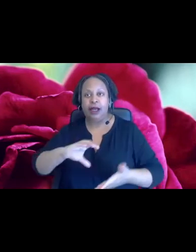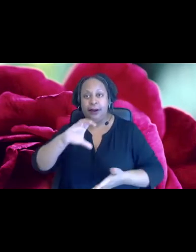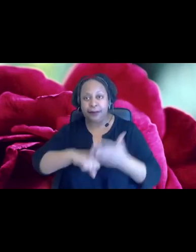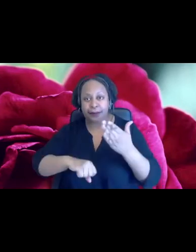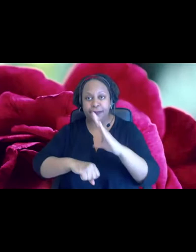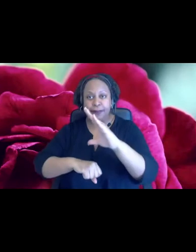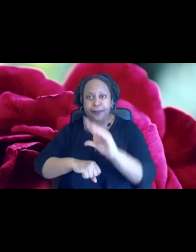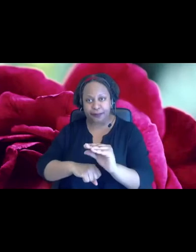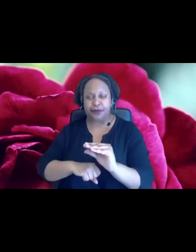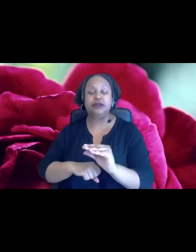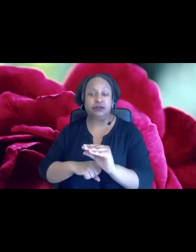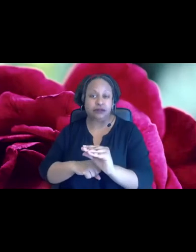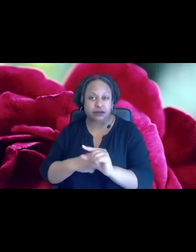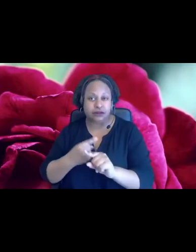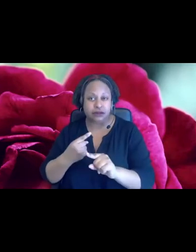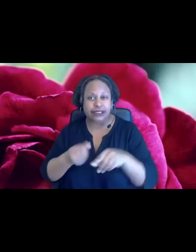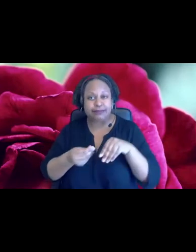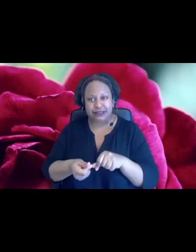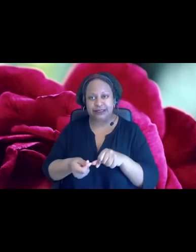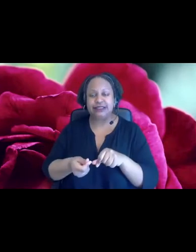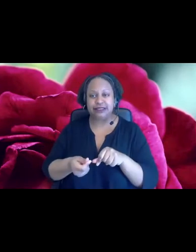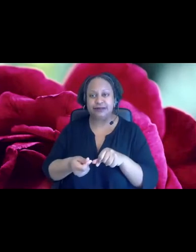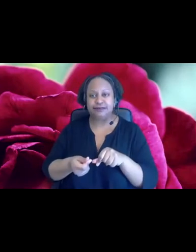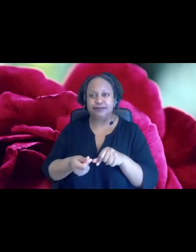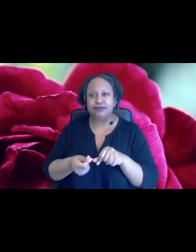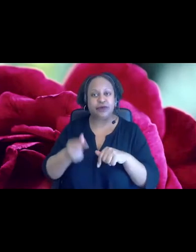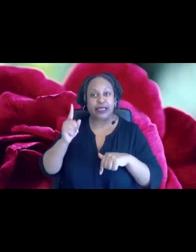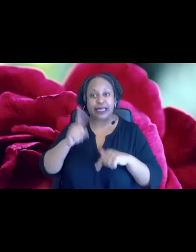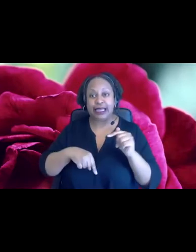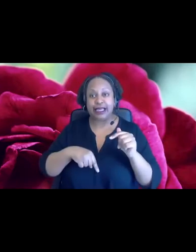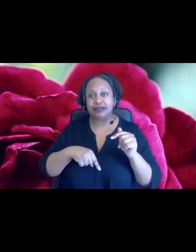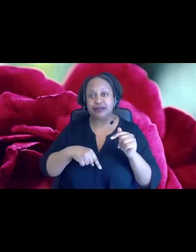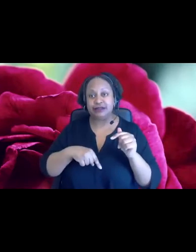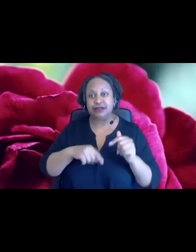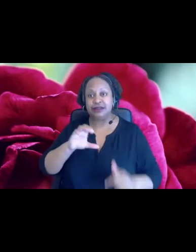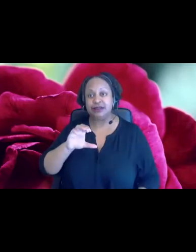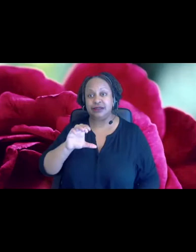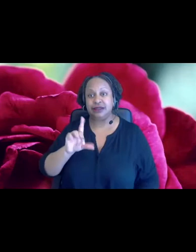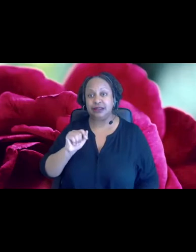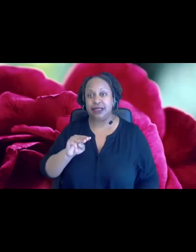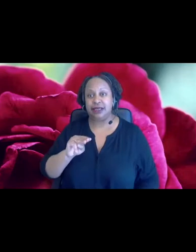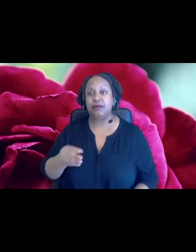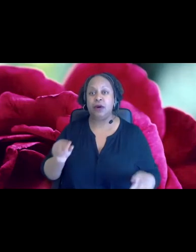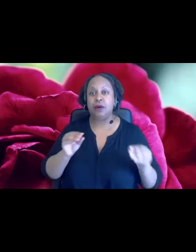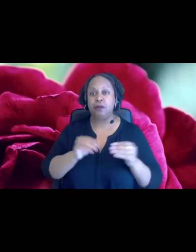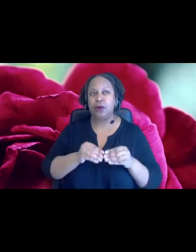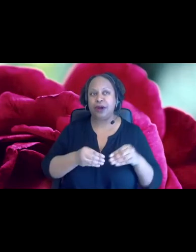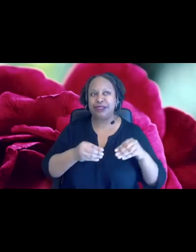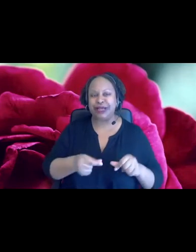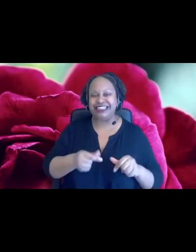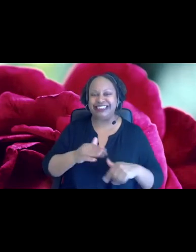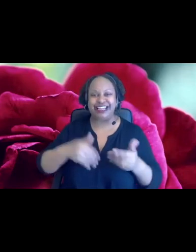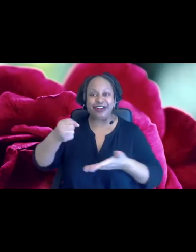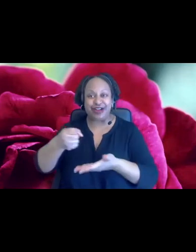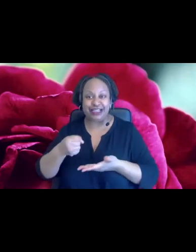results of that grant. You can't claim more expenses than the amount of the grant that you received.